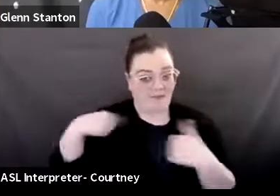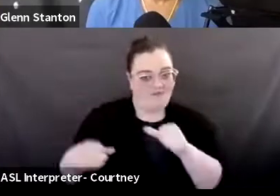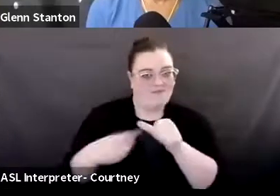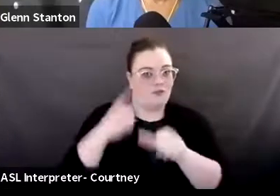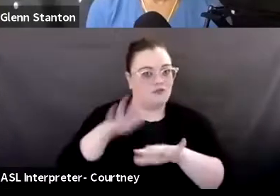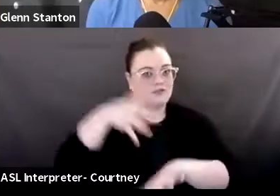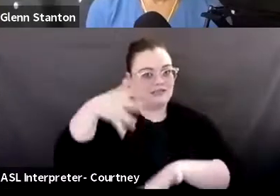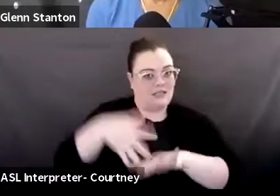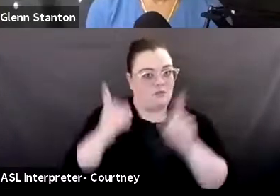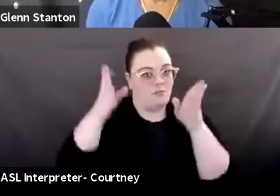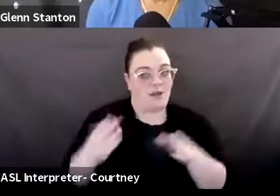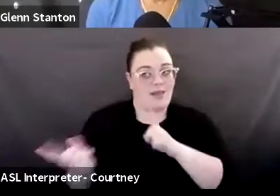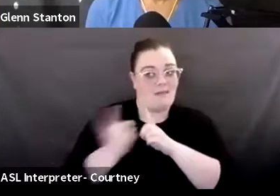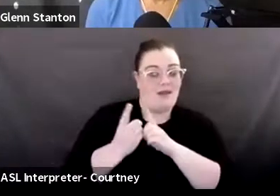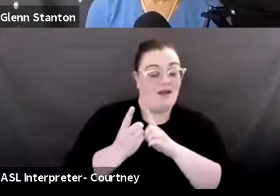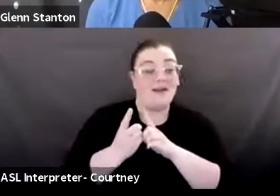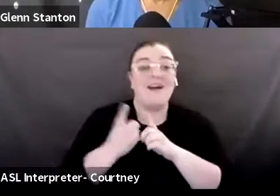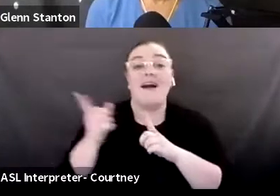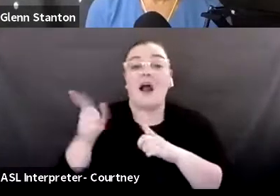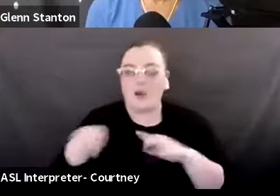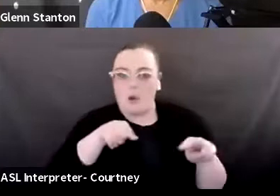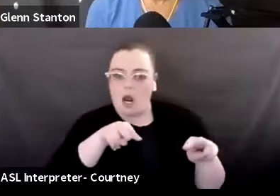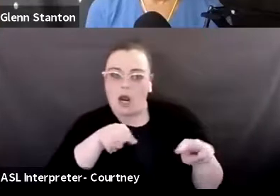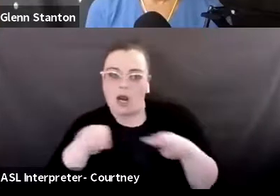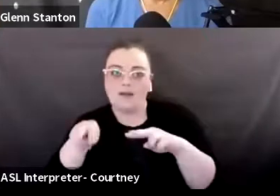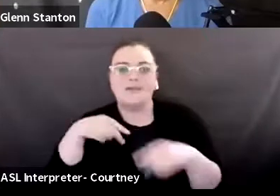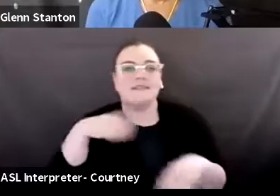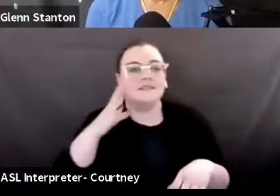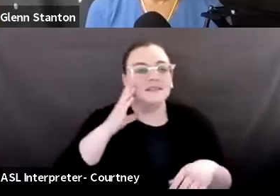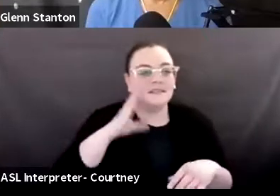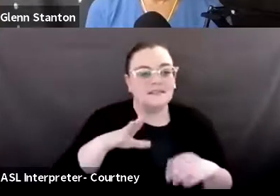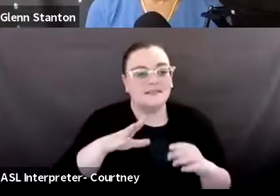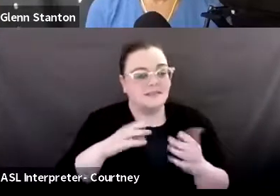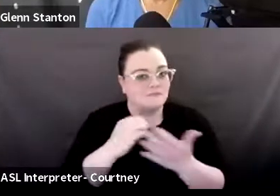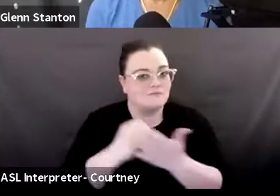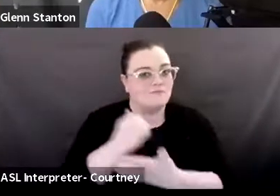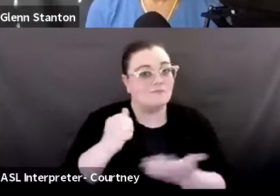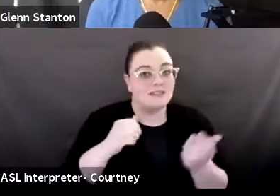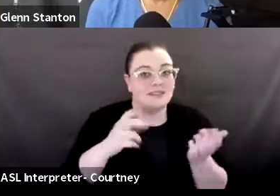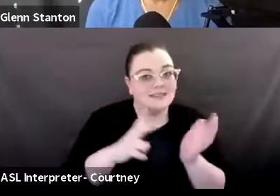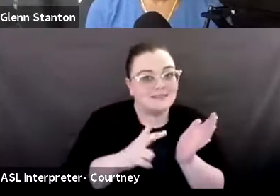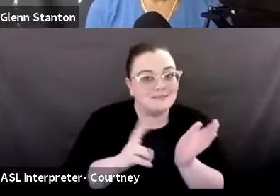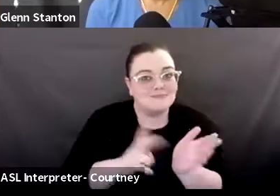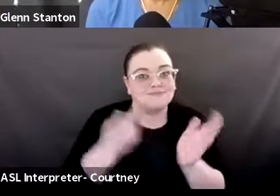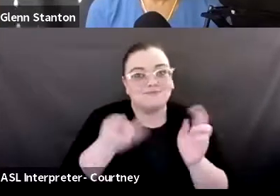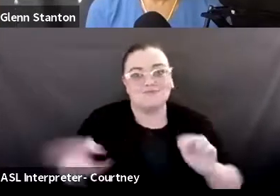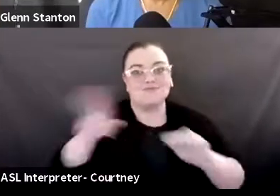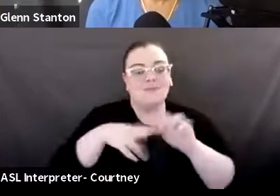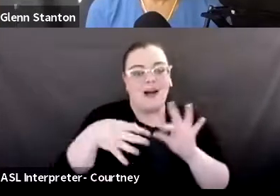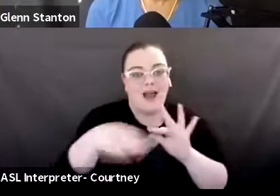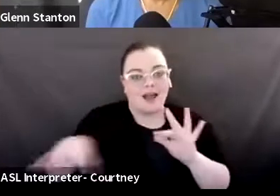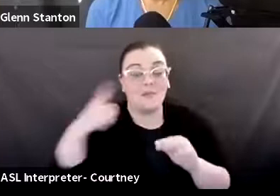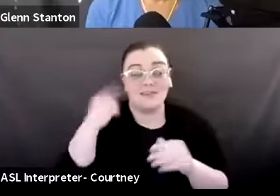met. And know that they're watching. Know that they doubled down on language this season because of their positive experience that we had last